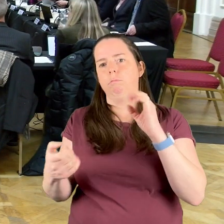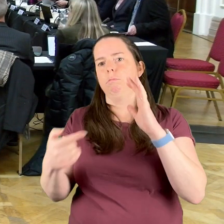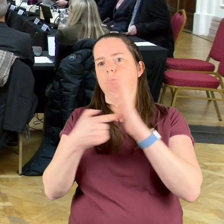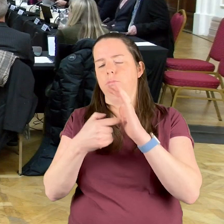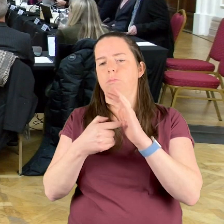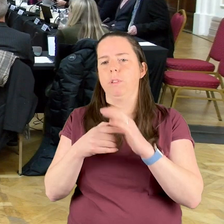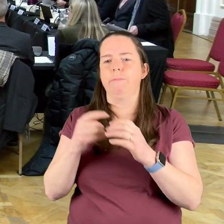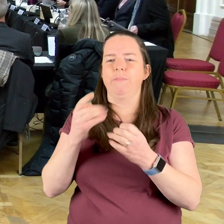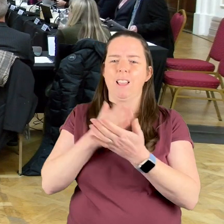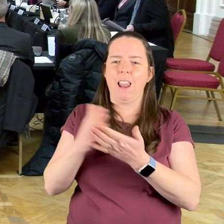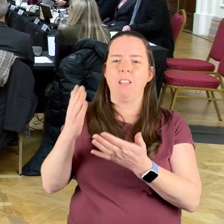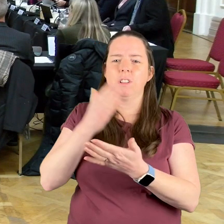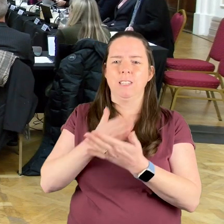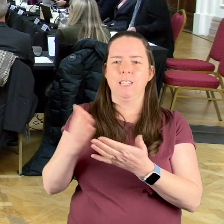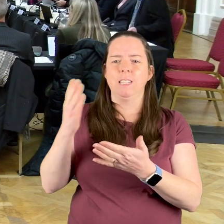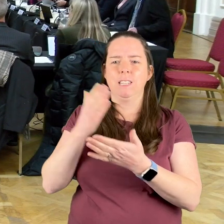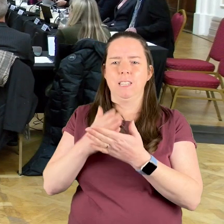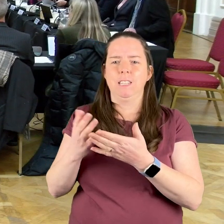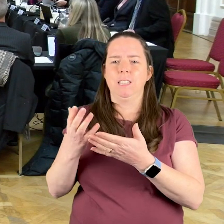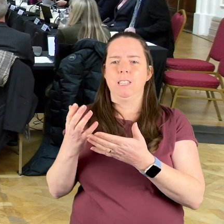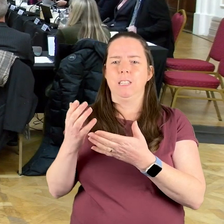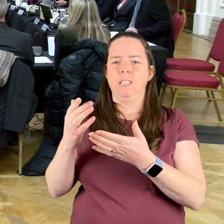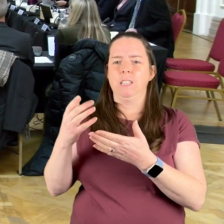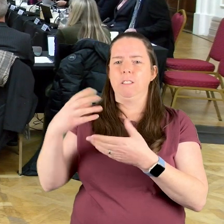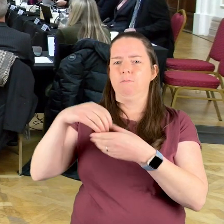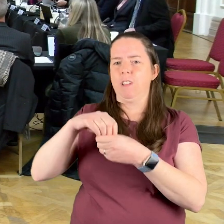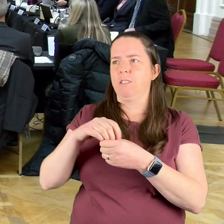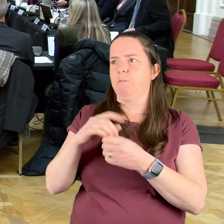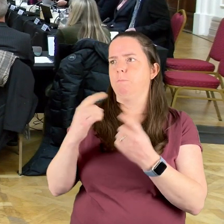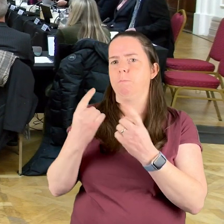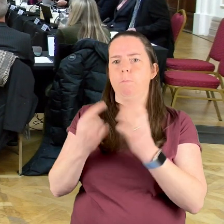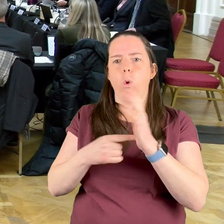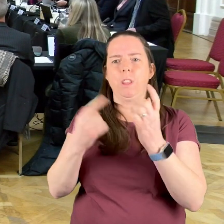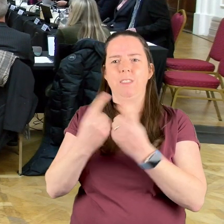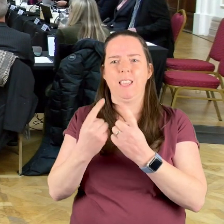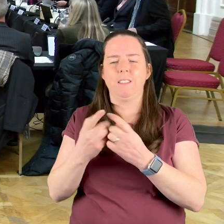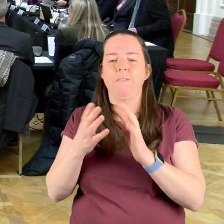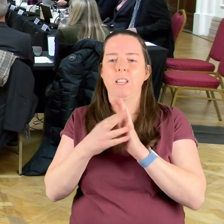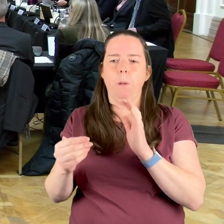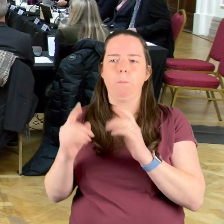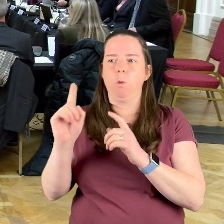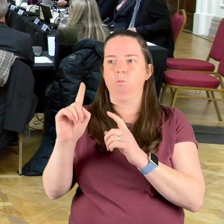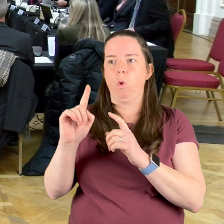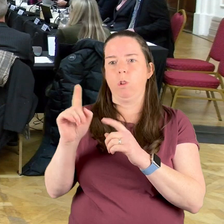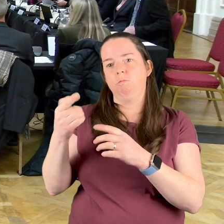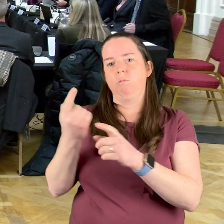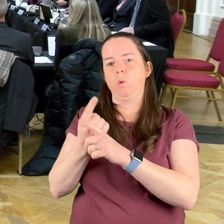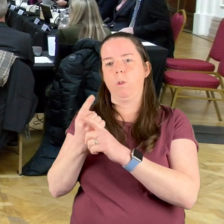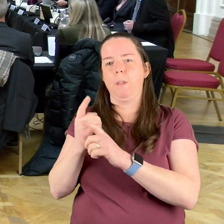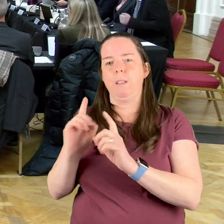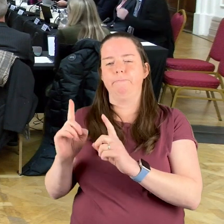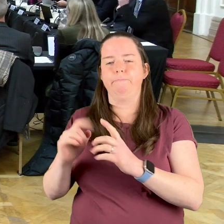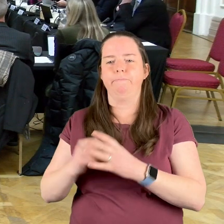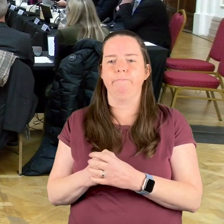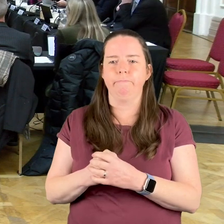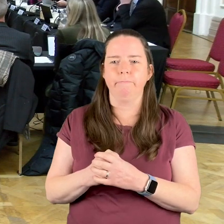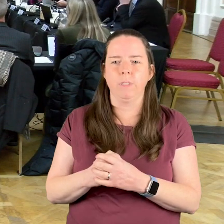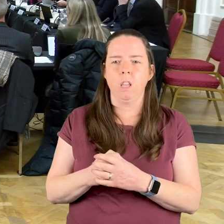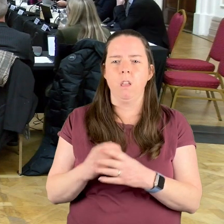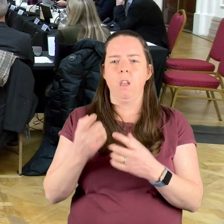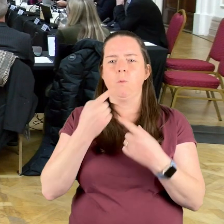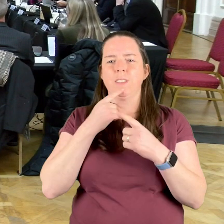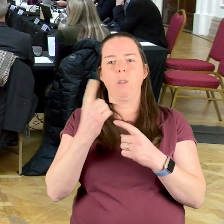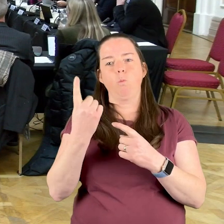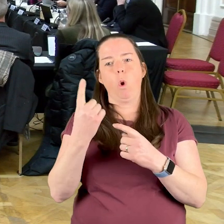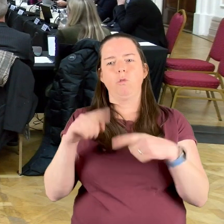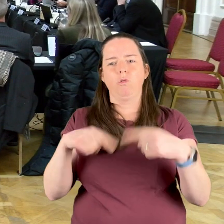that does give importance and give some clarity around some really important things such as the issues you're addressing. I would say there's also a wider